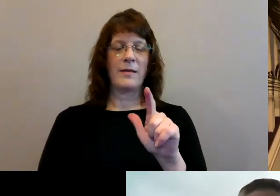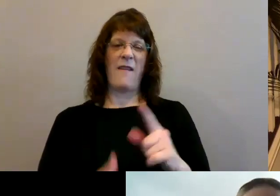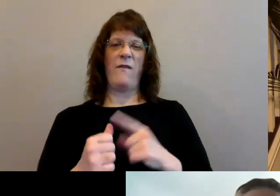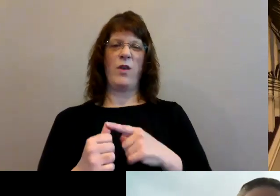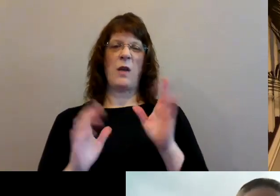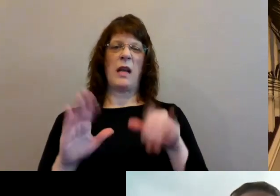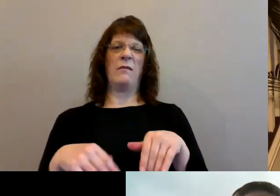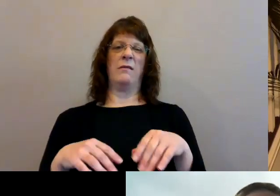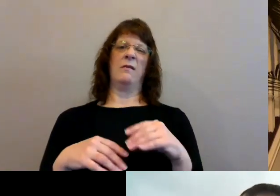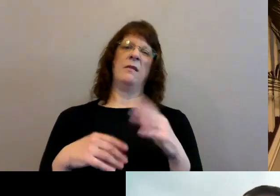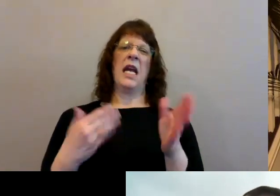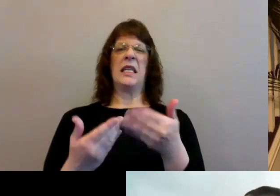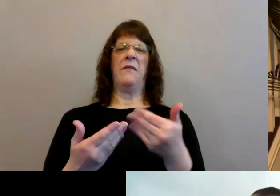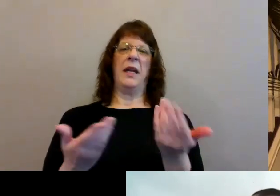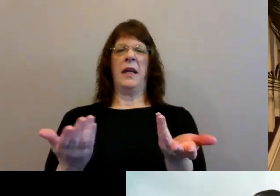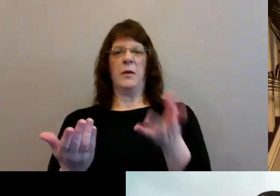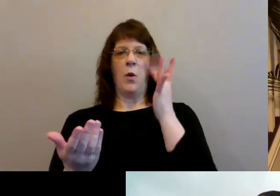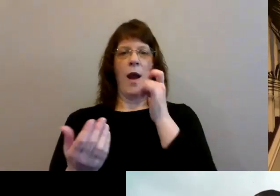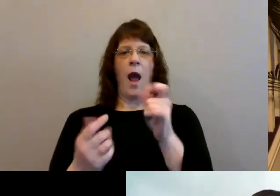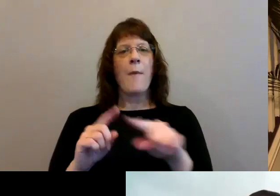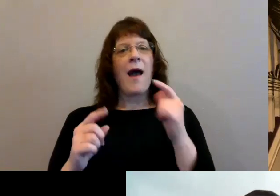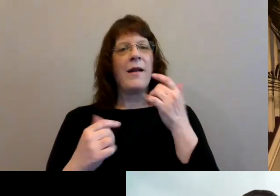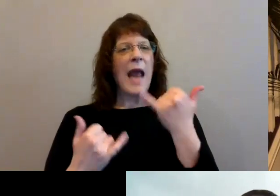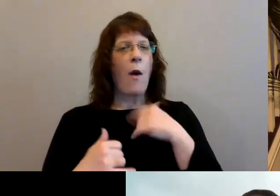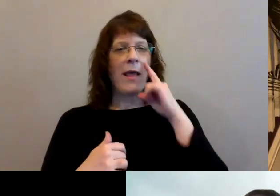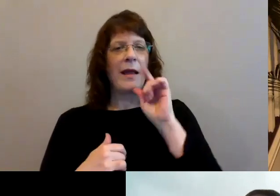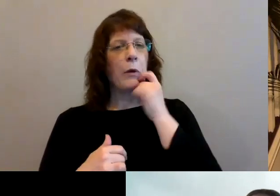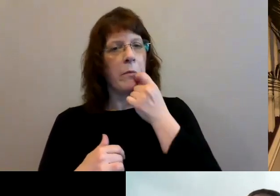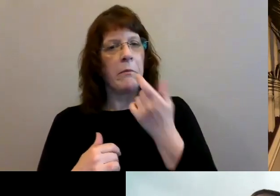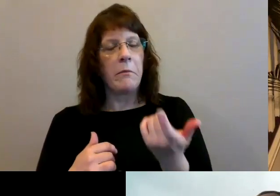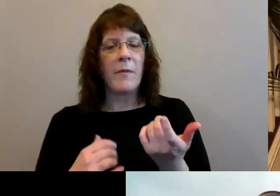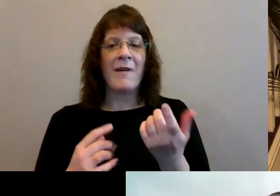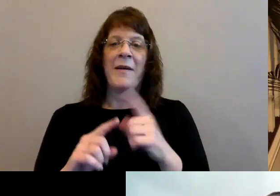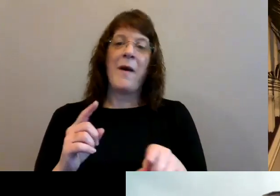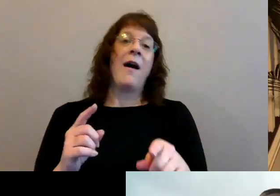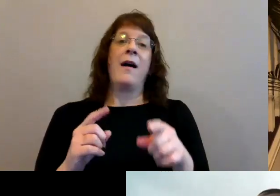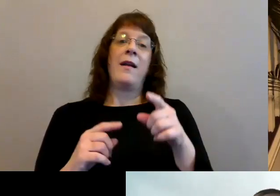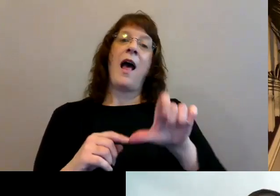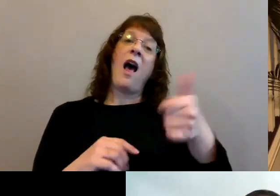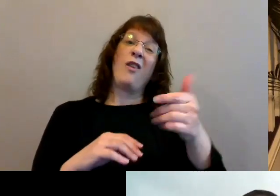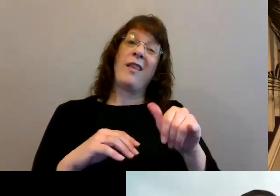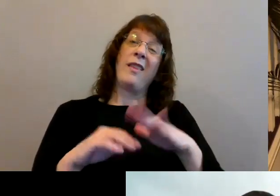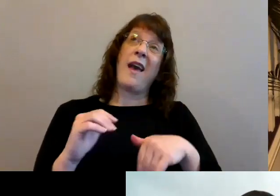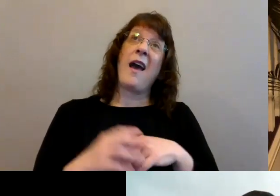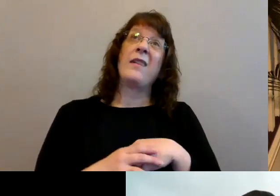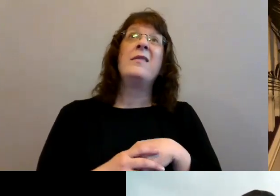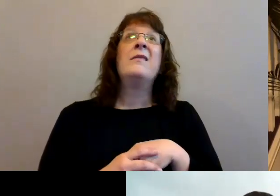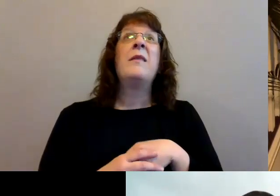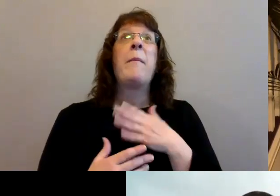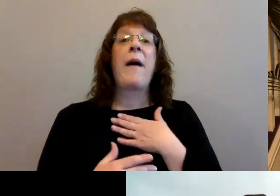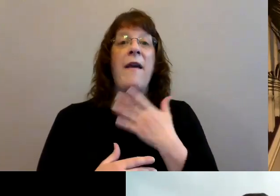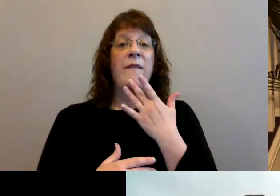like, it's convenient, but now I think they're the cutest. But then other than that, my favorite is the red